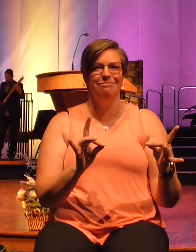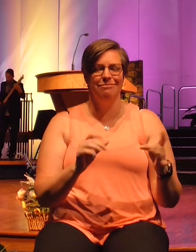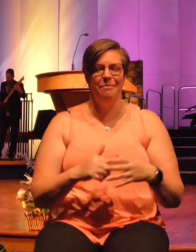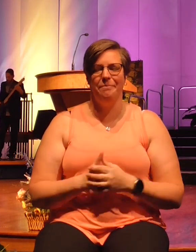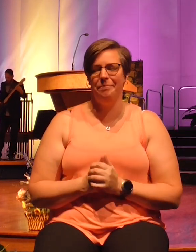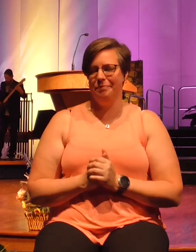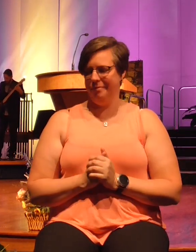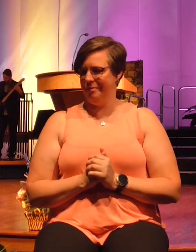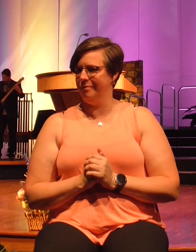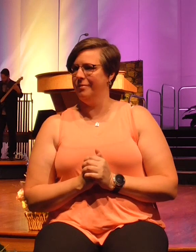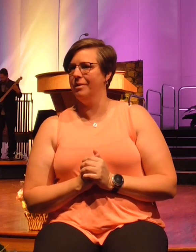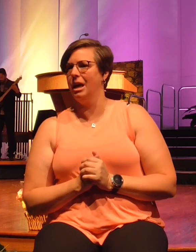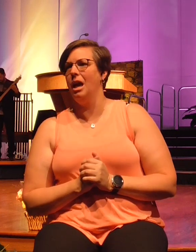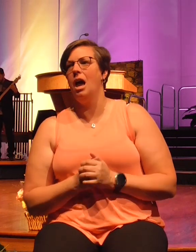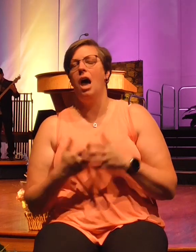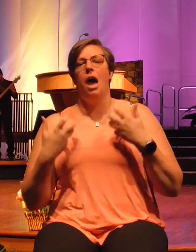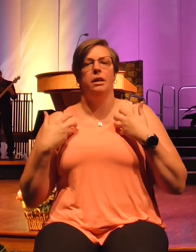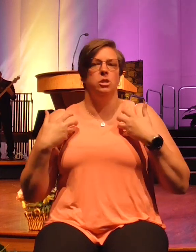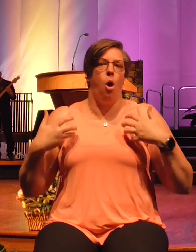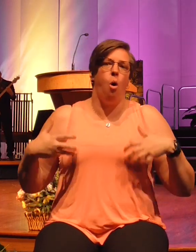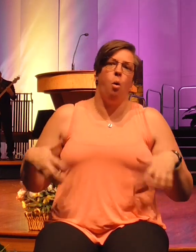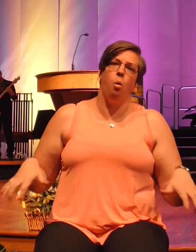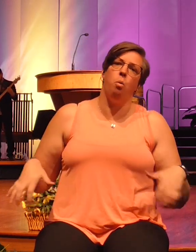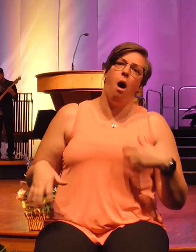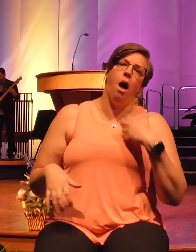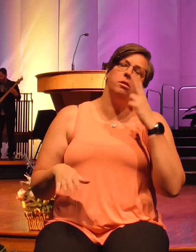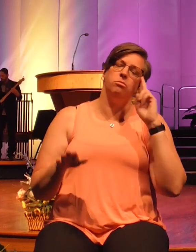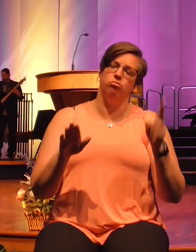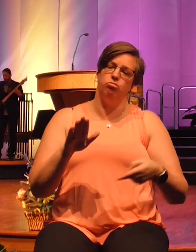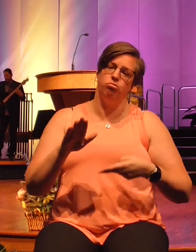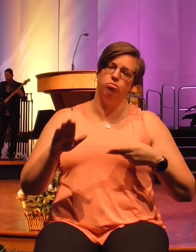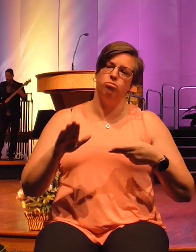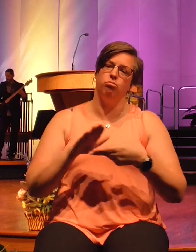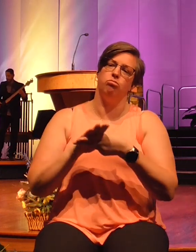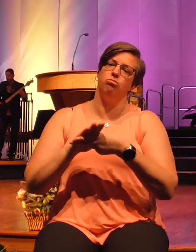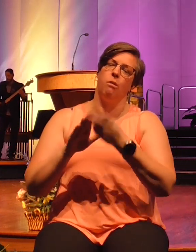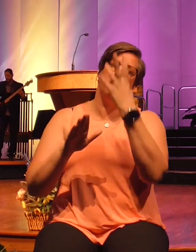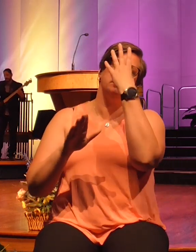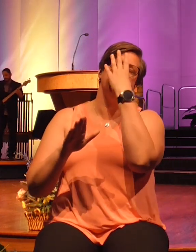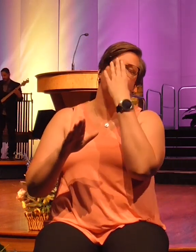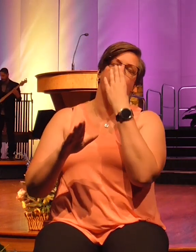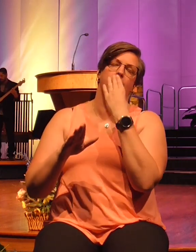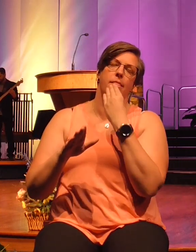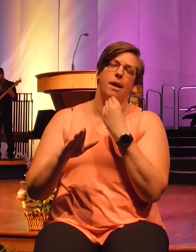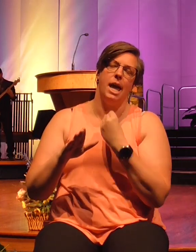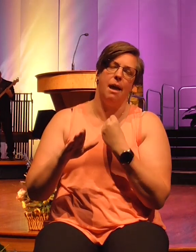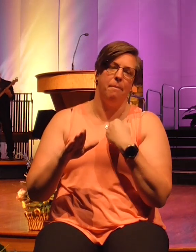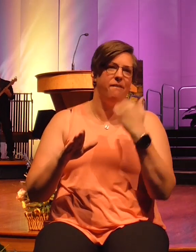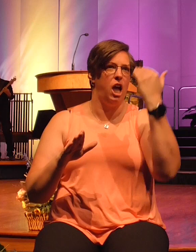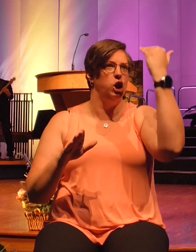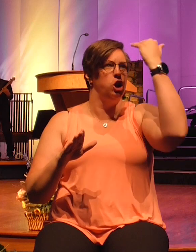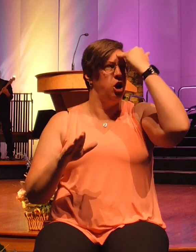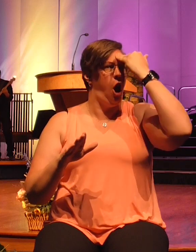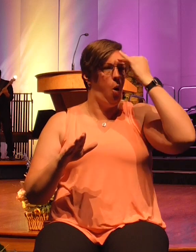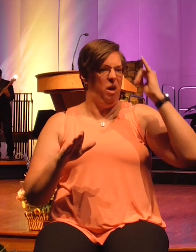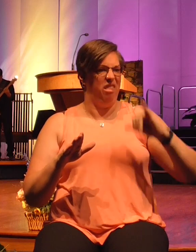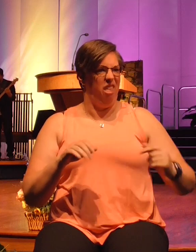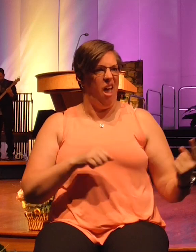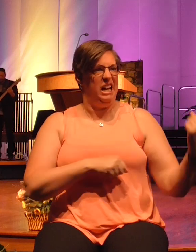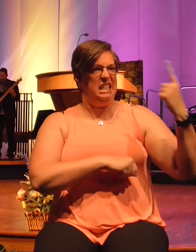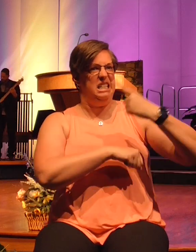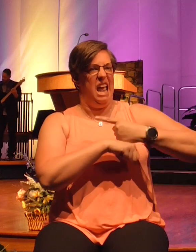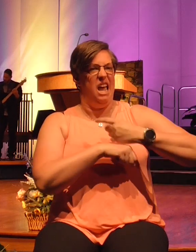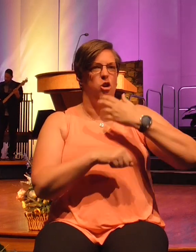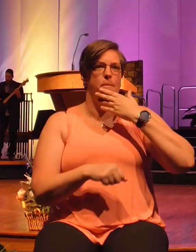Oh, I don't wanna go to sleep knowing that I could have done